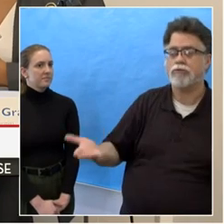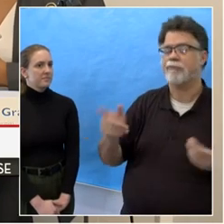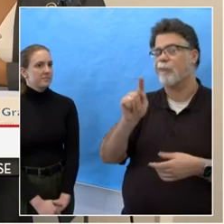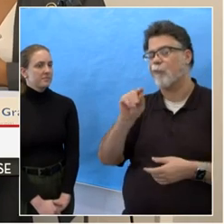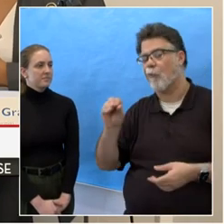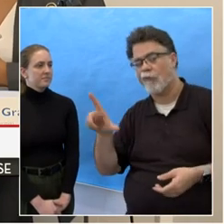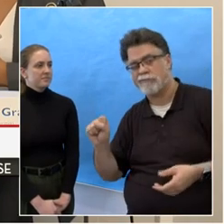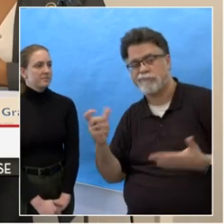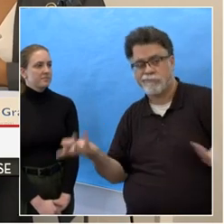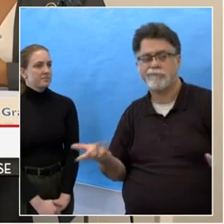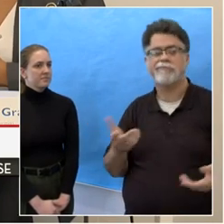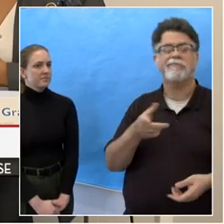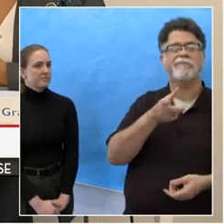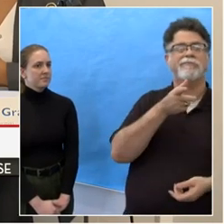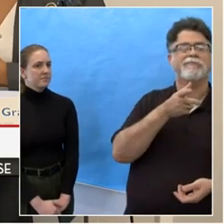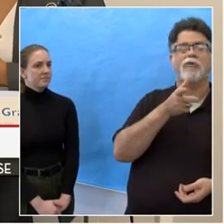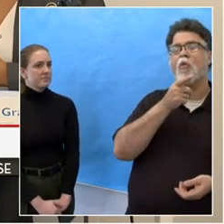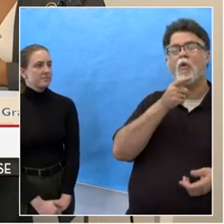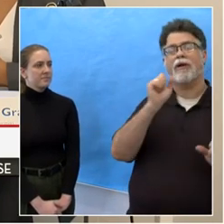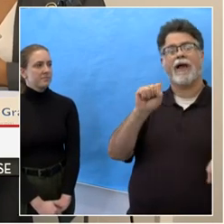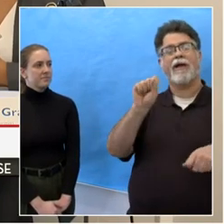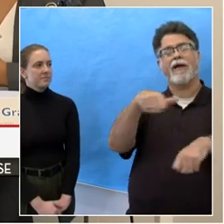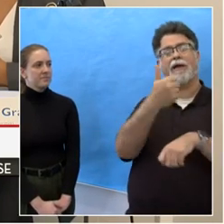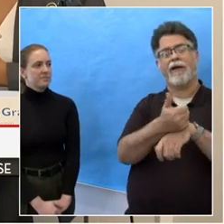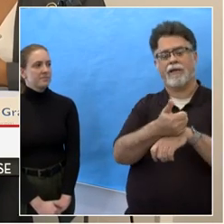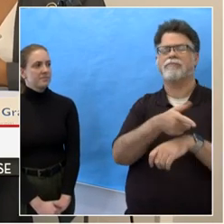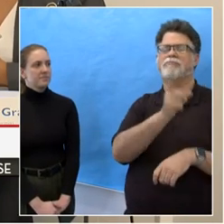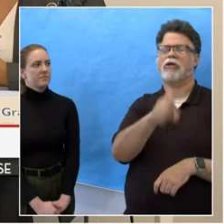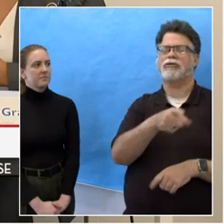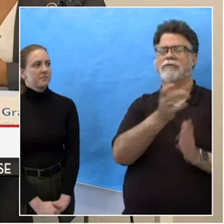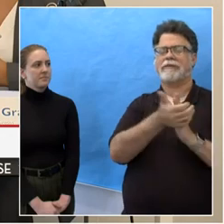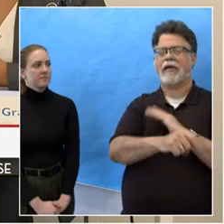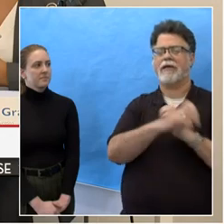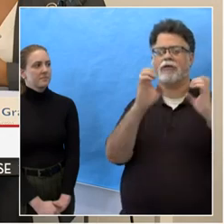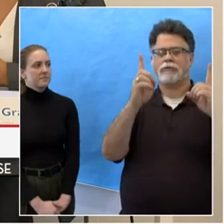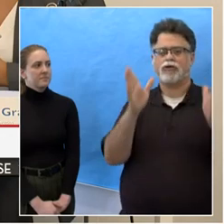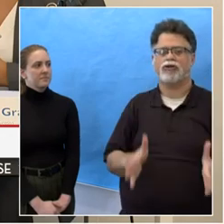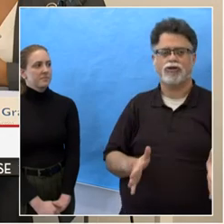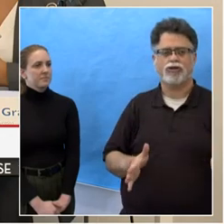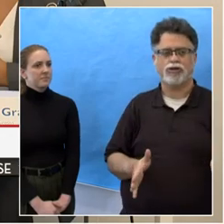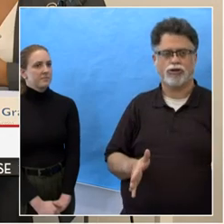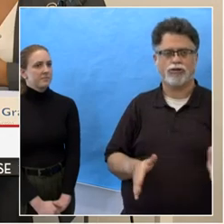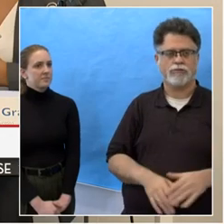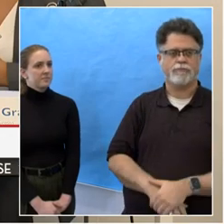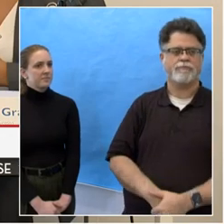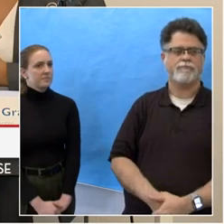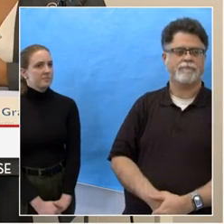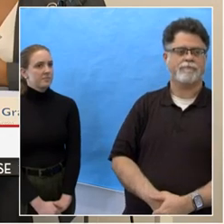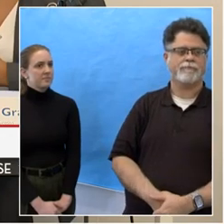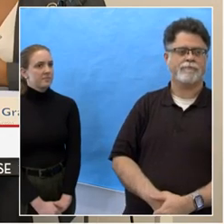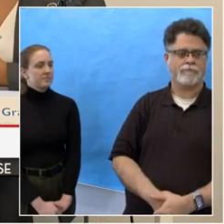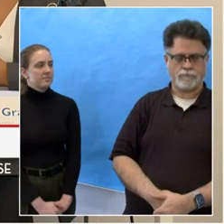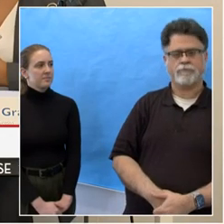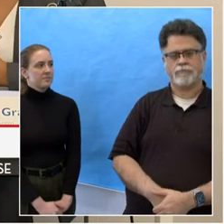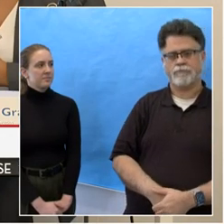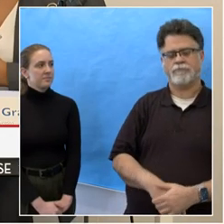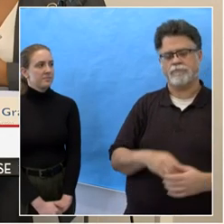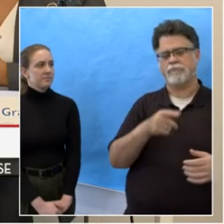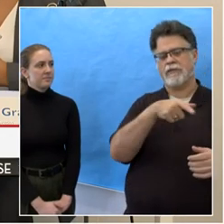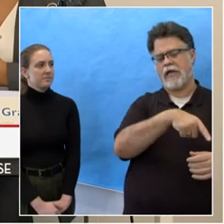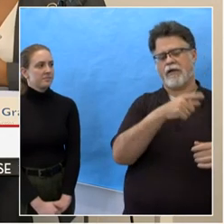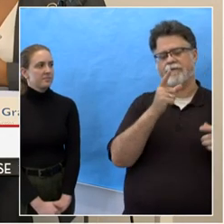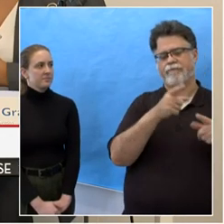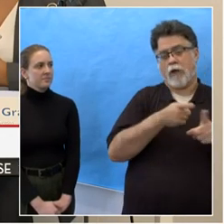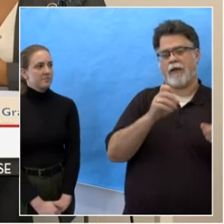represent the communities that the students are in. They see themselves, and so it's just great to see students reading a book and they